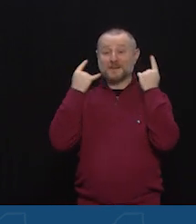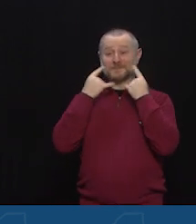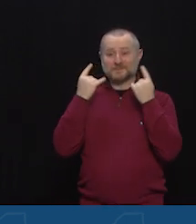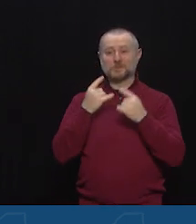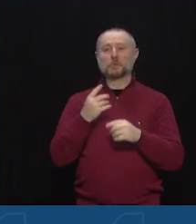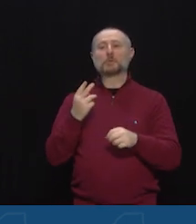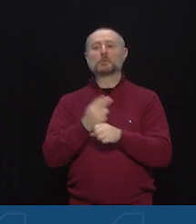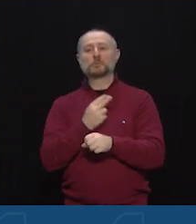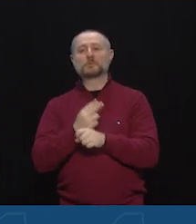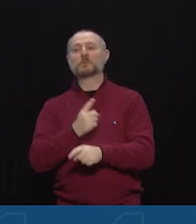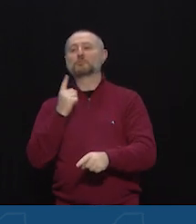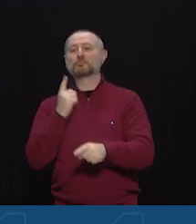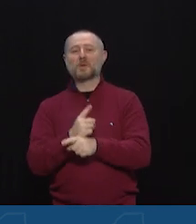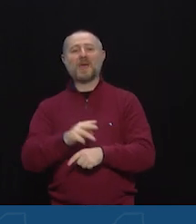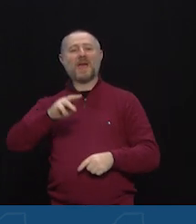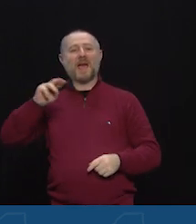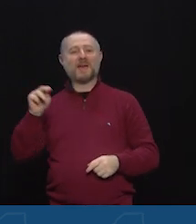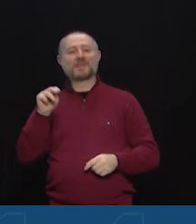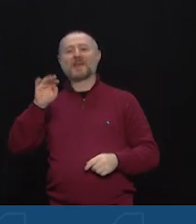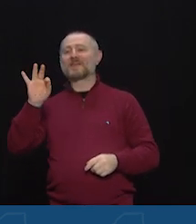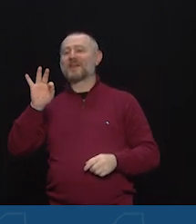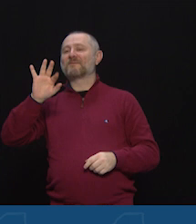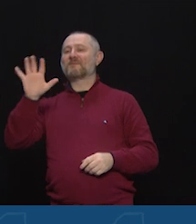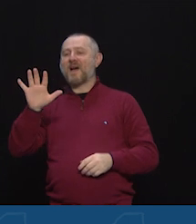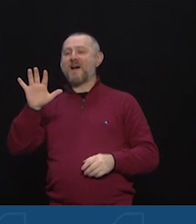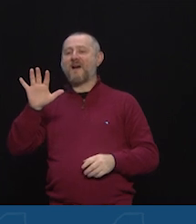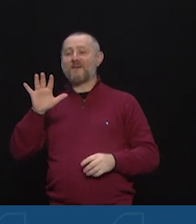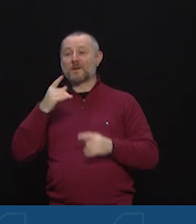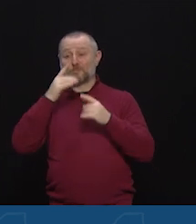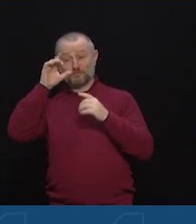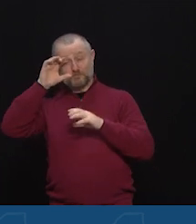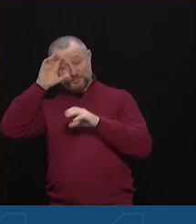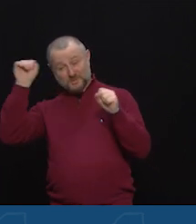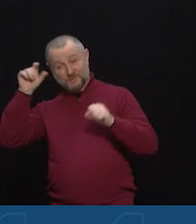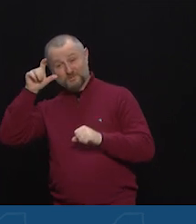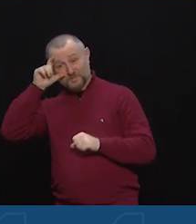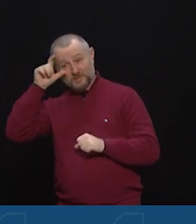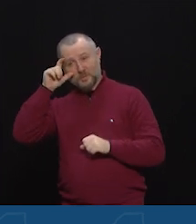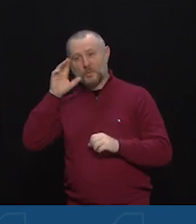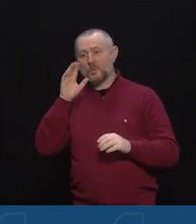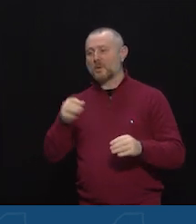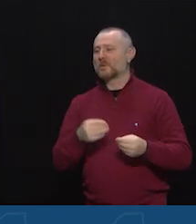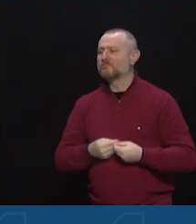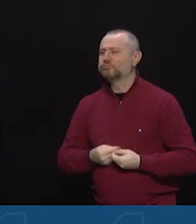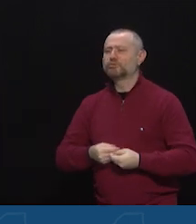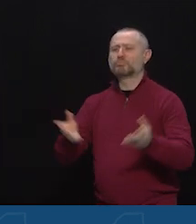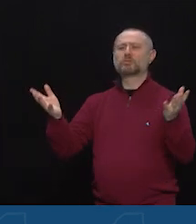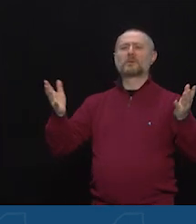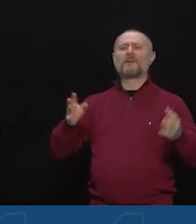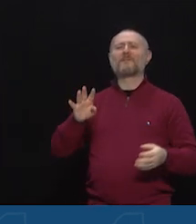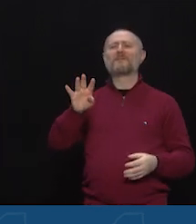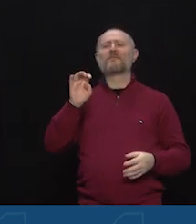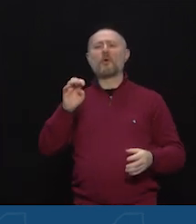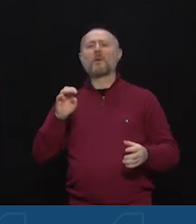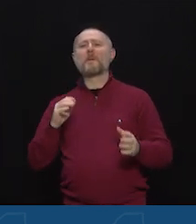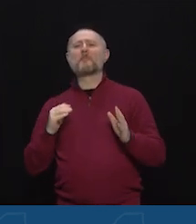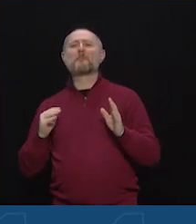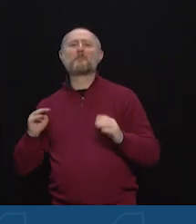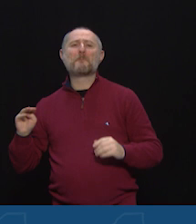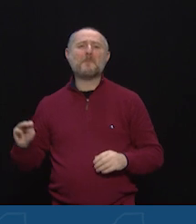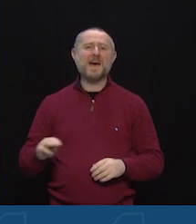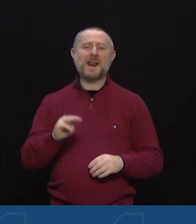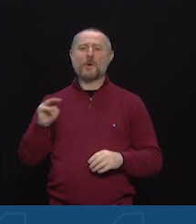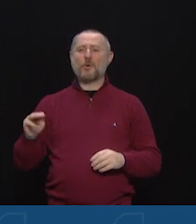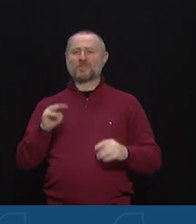the N95s. And President Biden is sending about 400 million, that's an extraordinary number, making